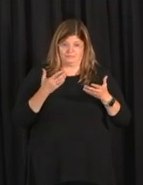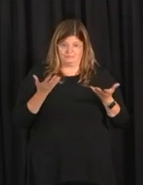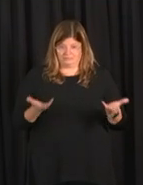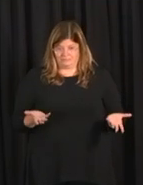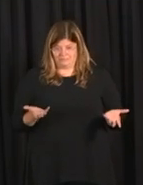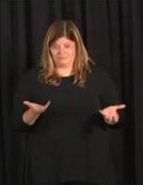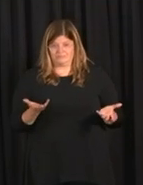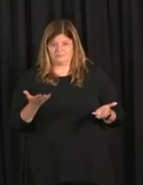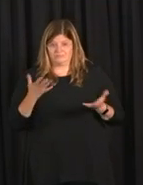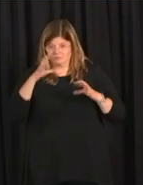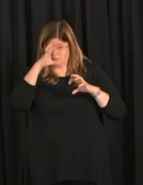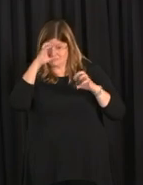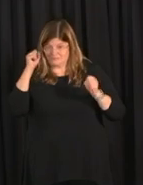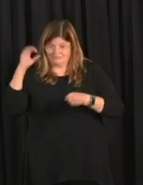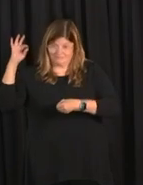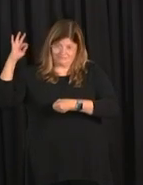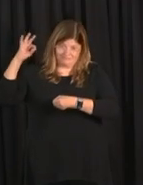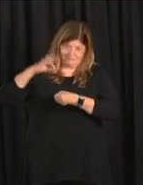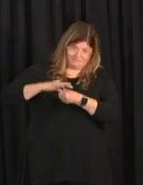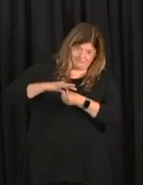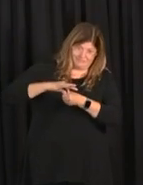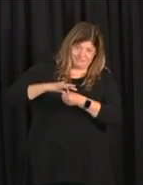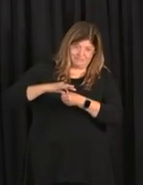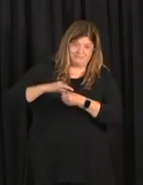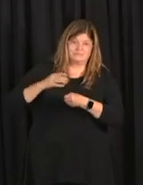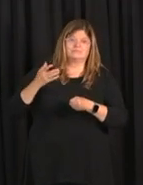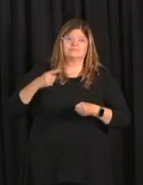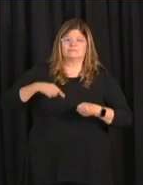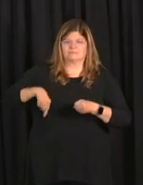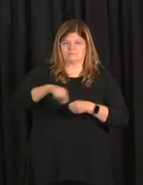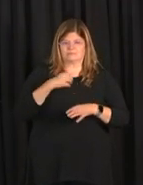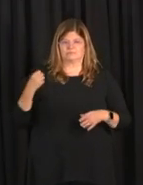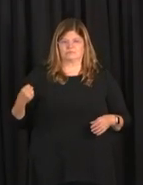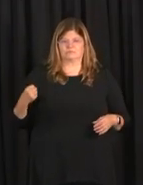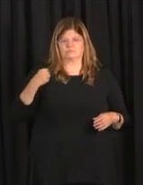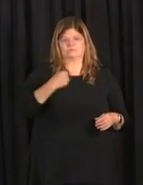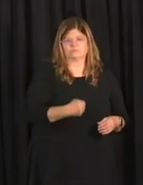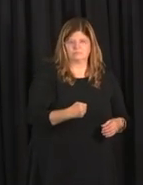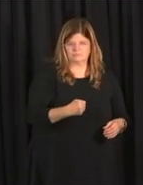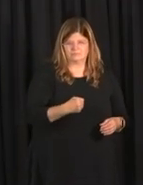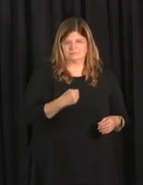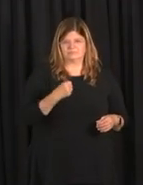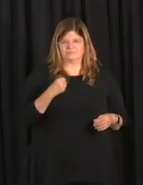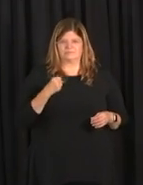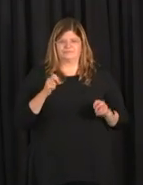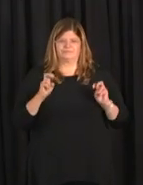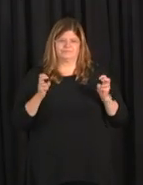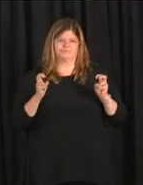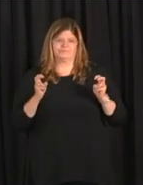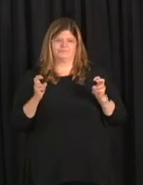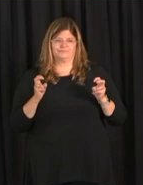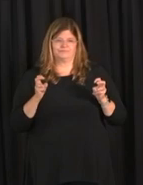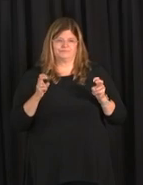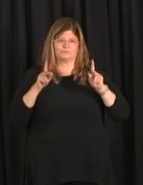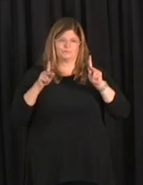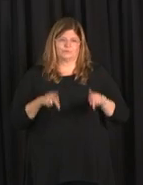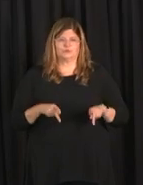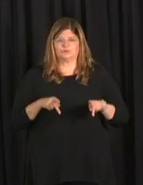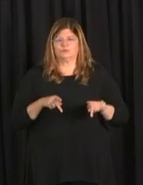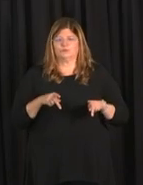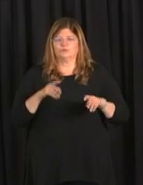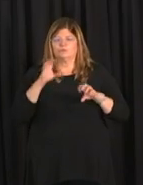a president-elect, they appoint a pick, right?